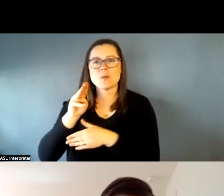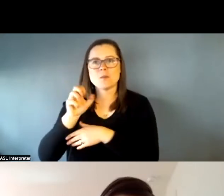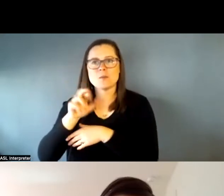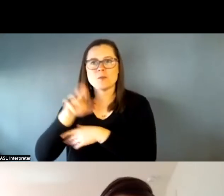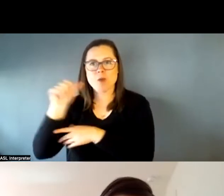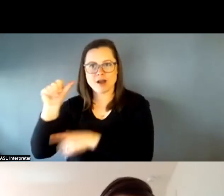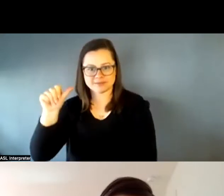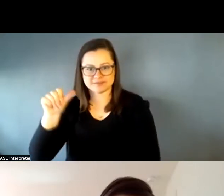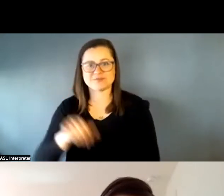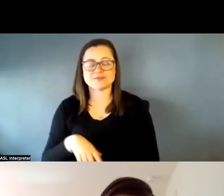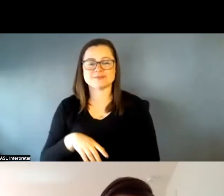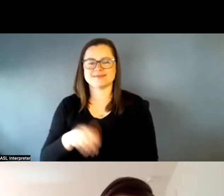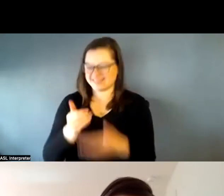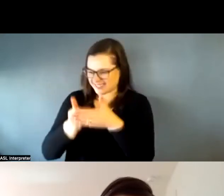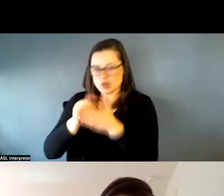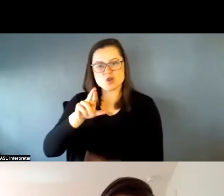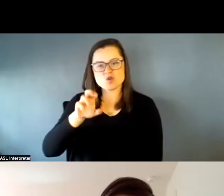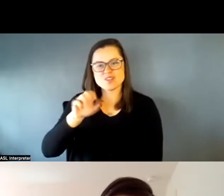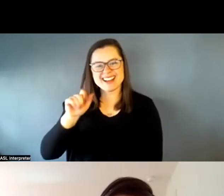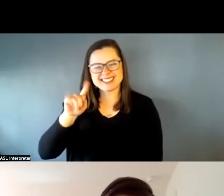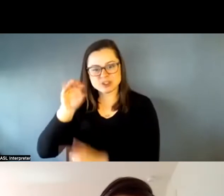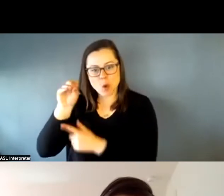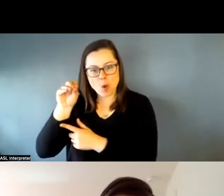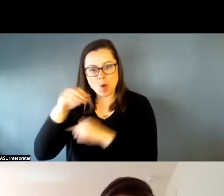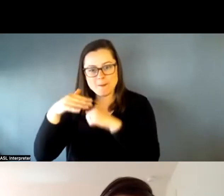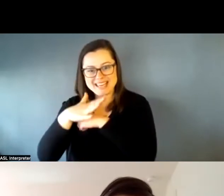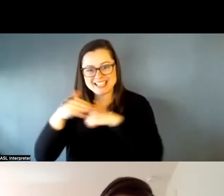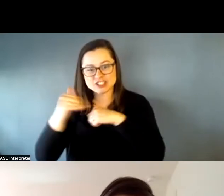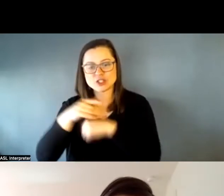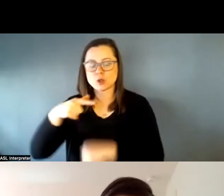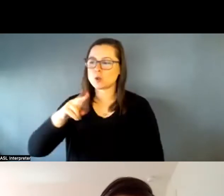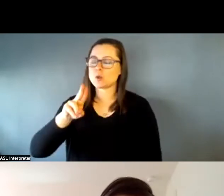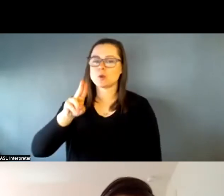and by Rialto Beach, the Quileute tribe.